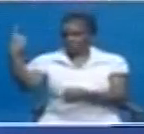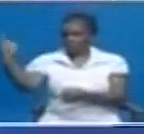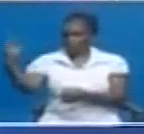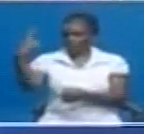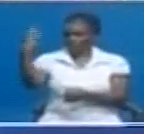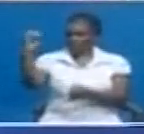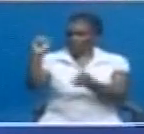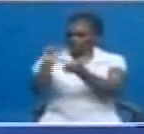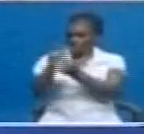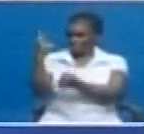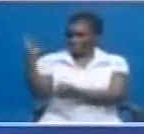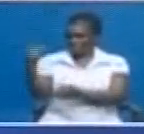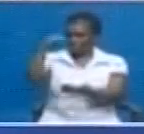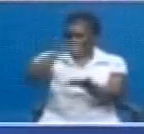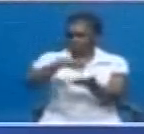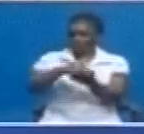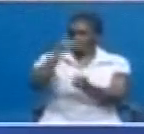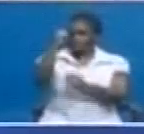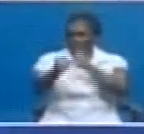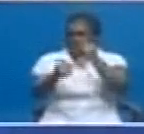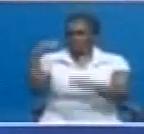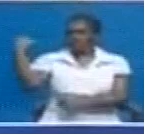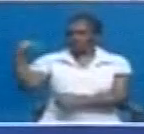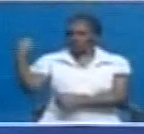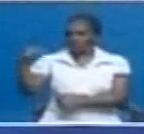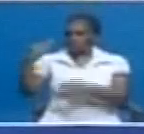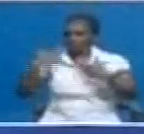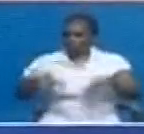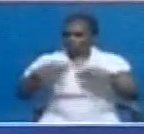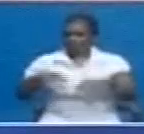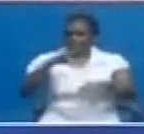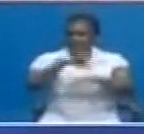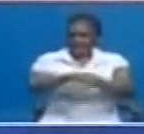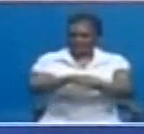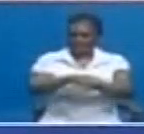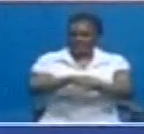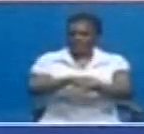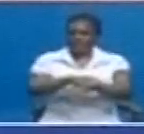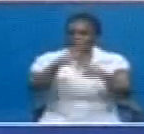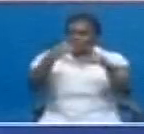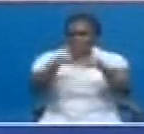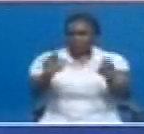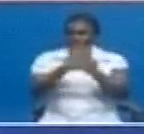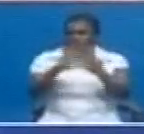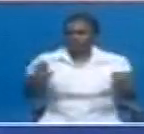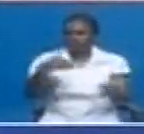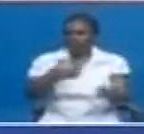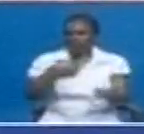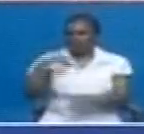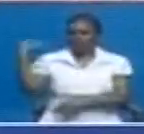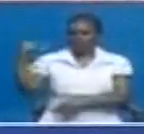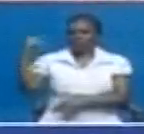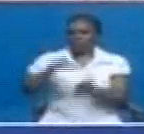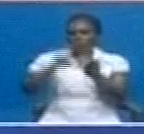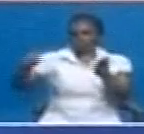and 2012, including 55 gold medals, were won by athletes who recorded dubious blood tests, but none of them had the medal